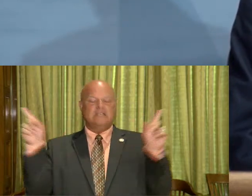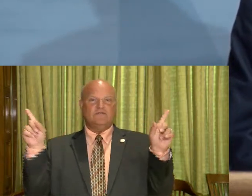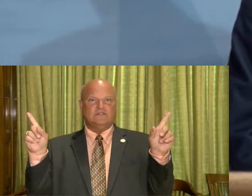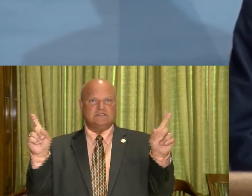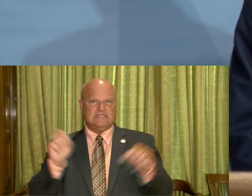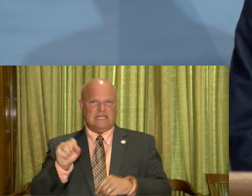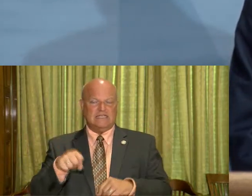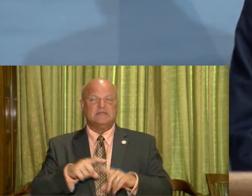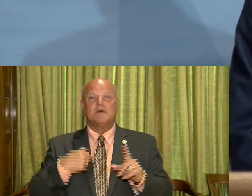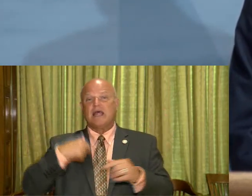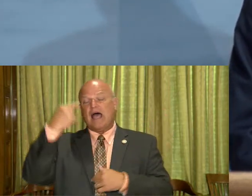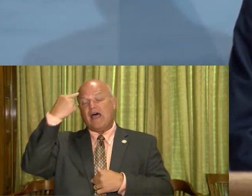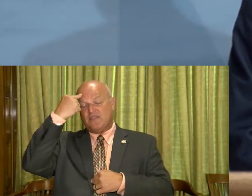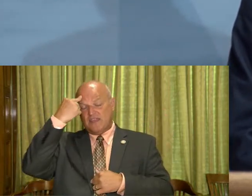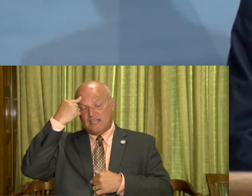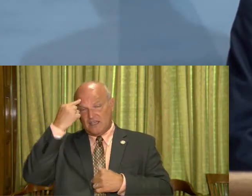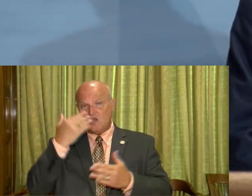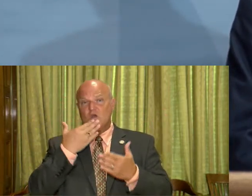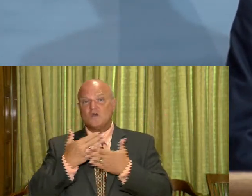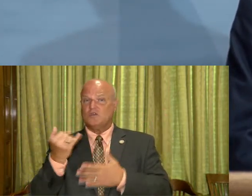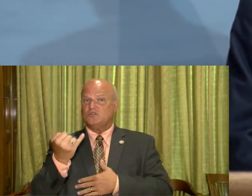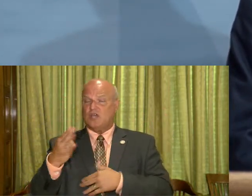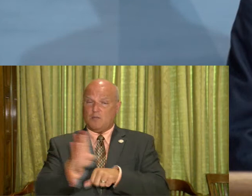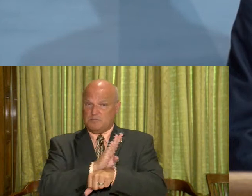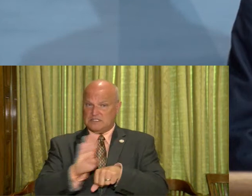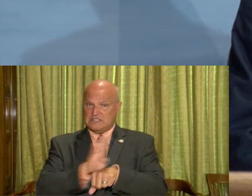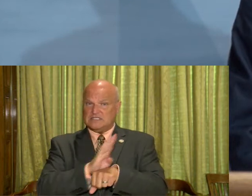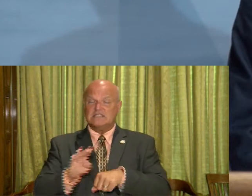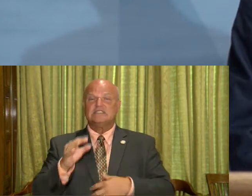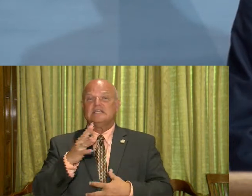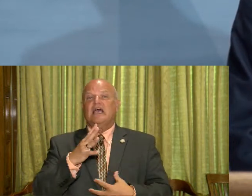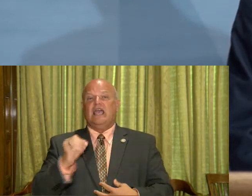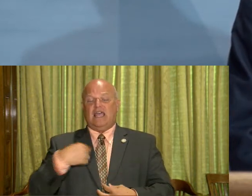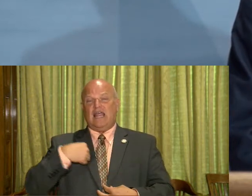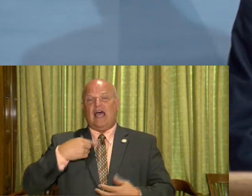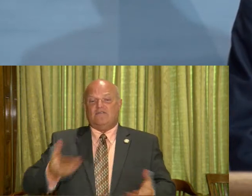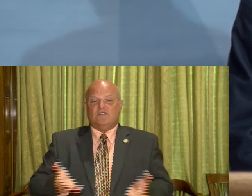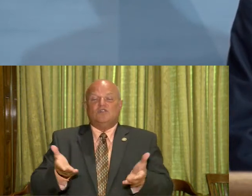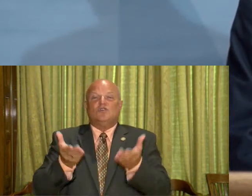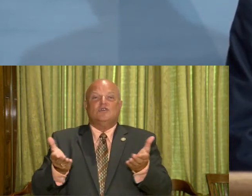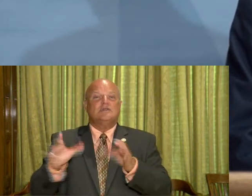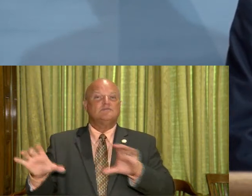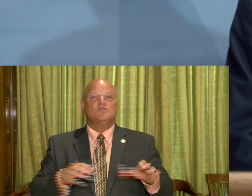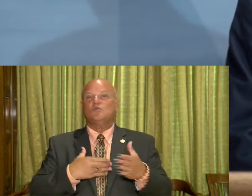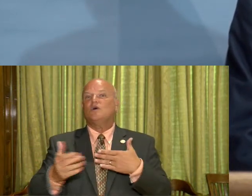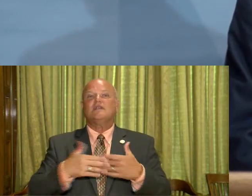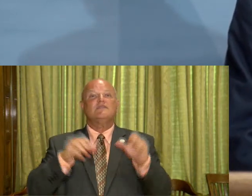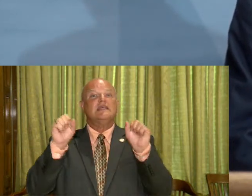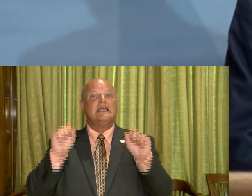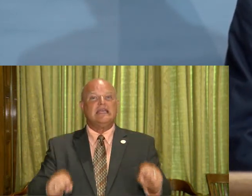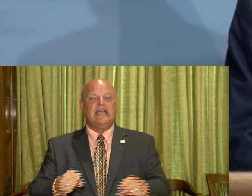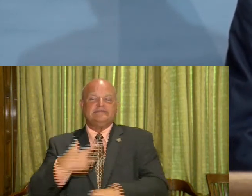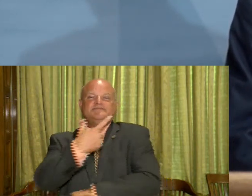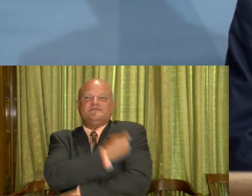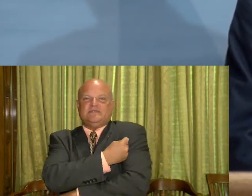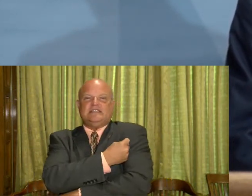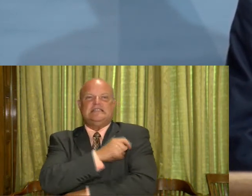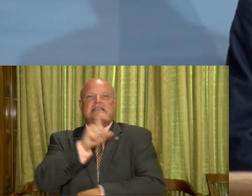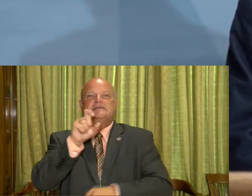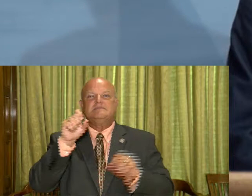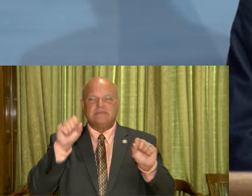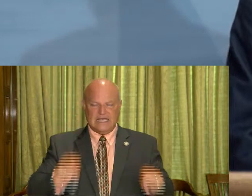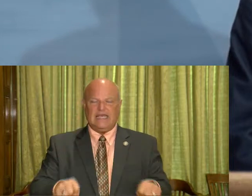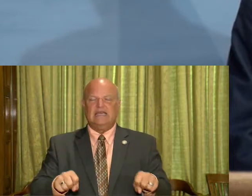So no, I think they're doing very well in the businesses, and I've encouraged them to do everything they can to get vaccinations among